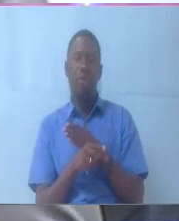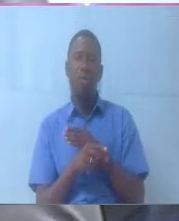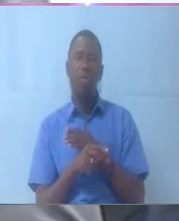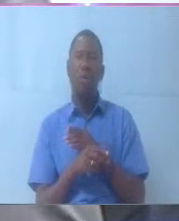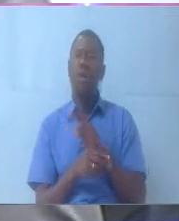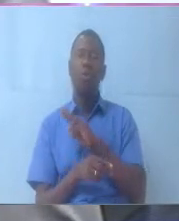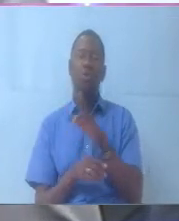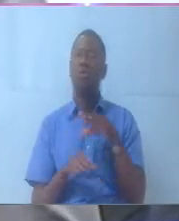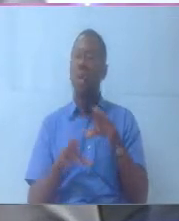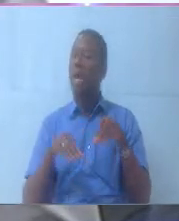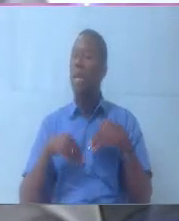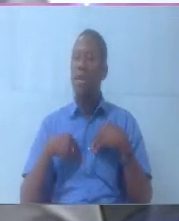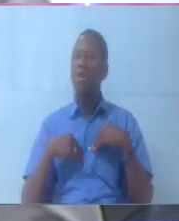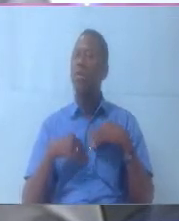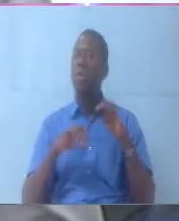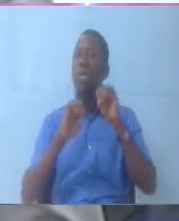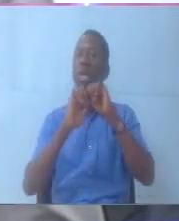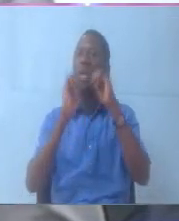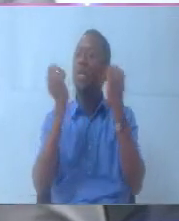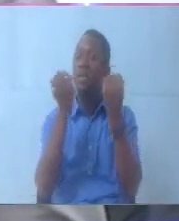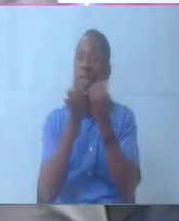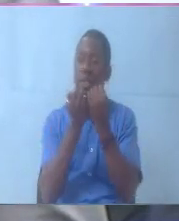not to allow executive interference. I